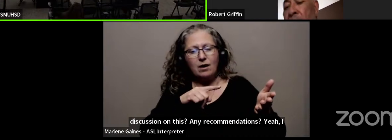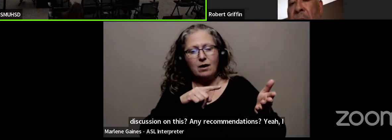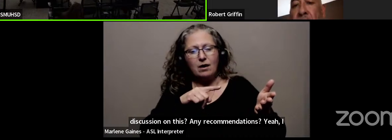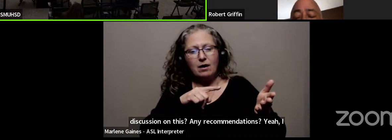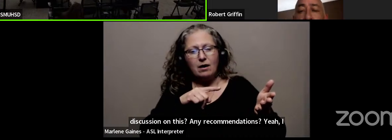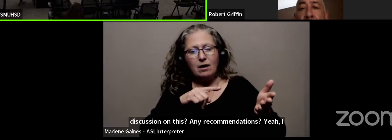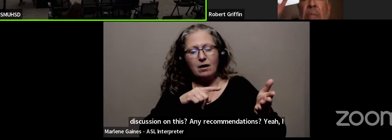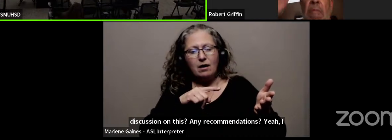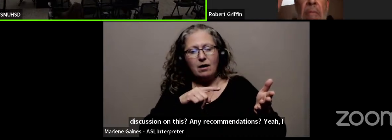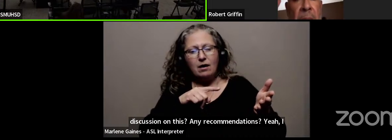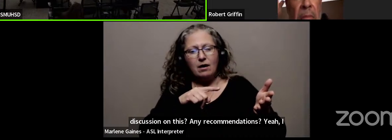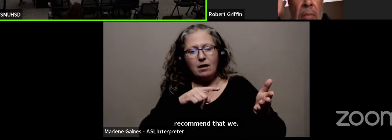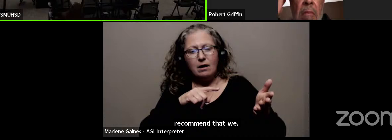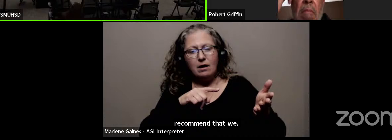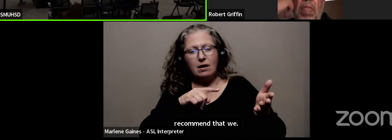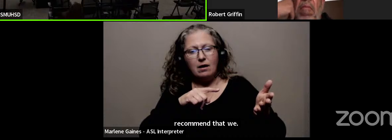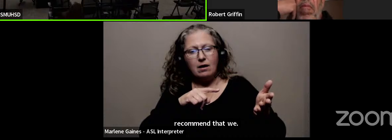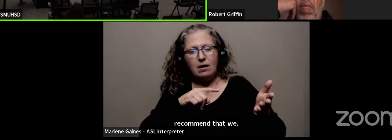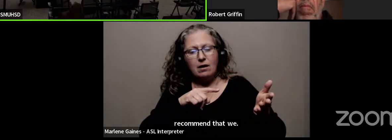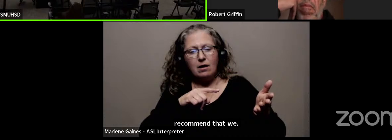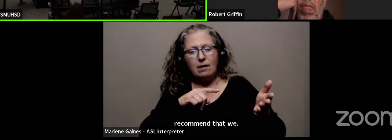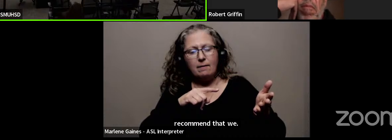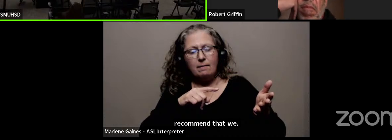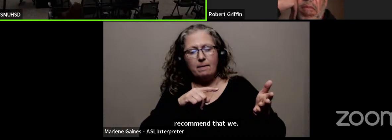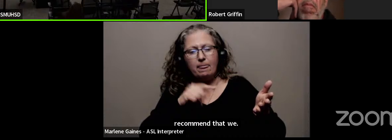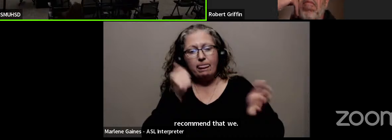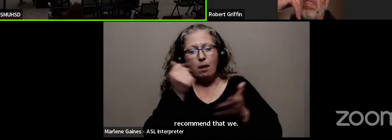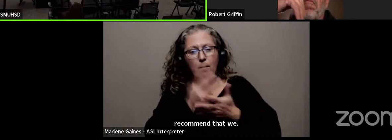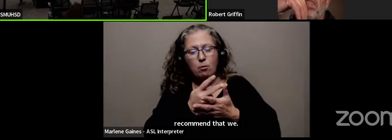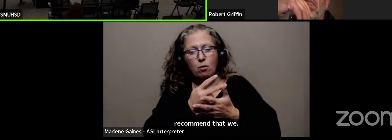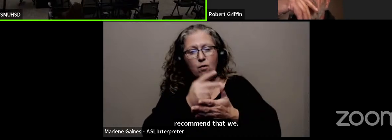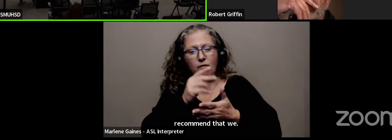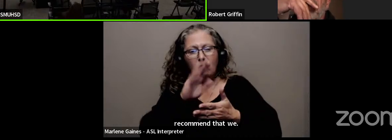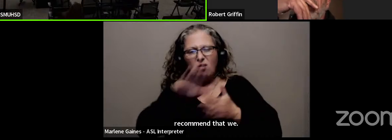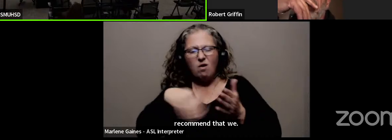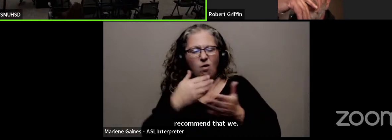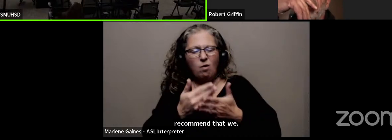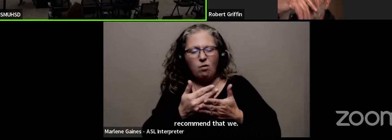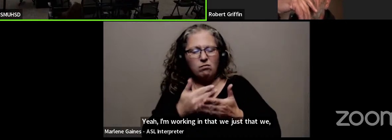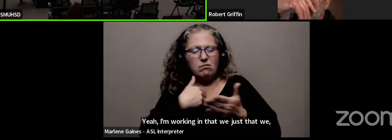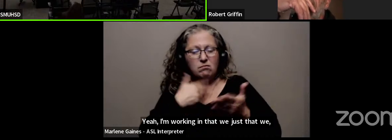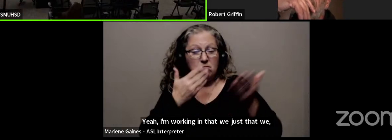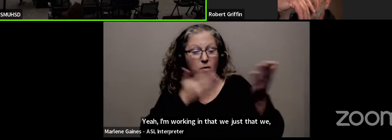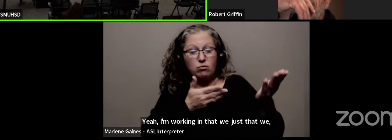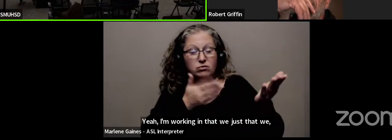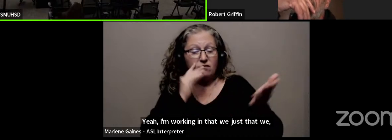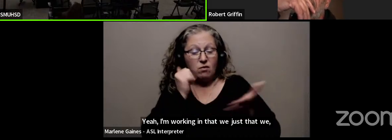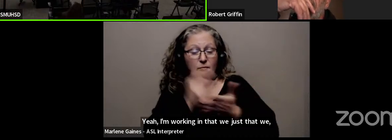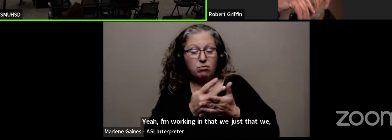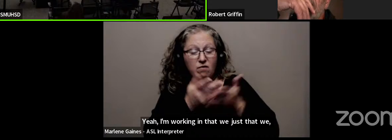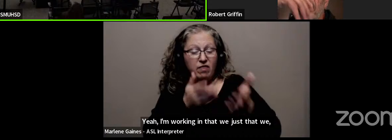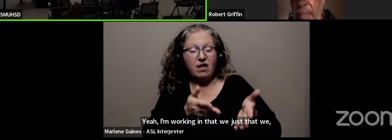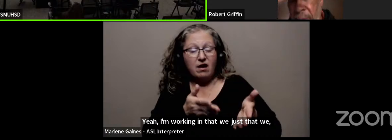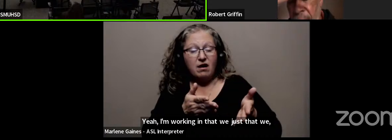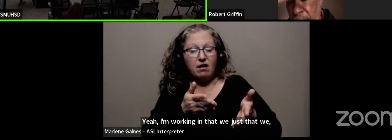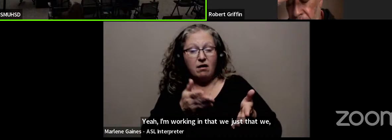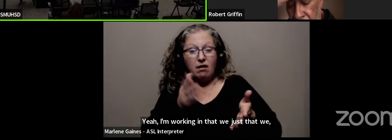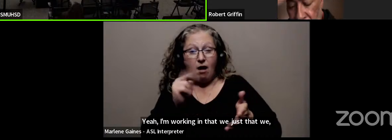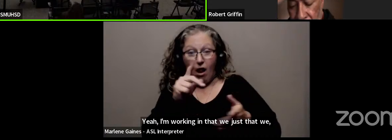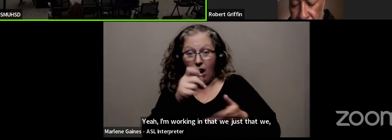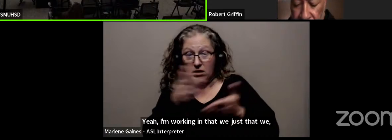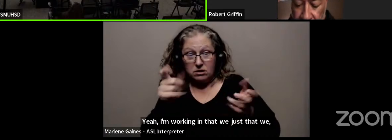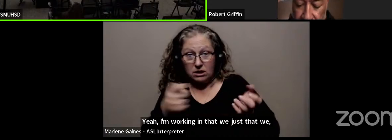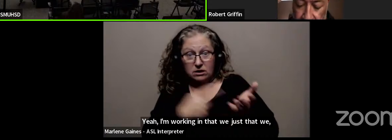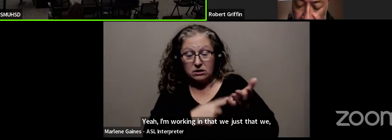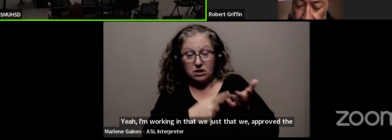slate. yeah, I recommend that we approve the entire slate. So I guess Okay. I'm making that motion. Sure. Yeah, I'll make the motion unless there's further